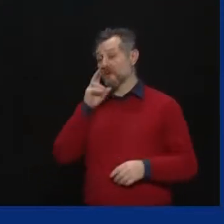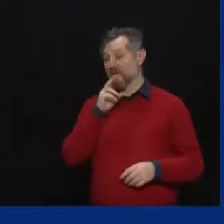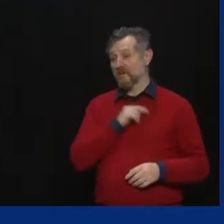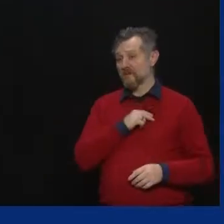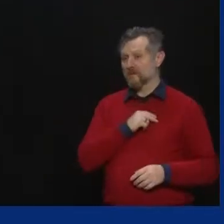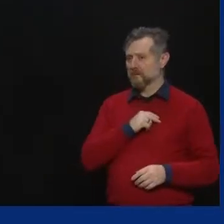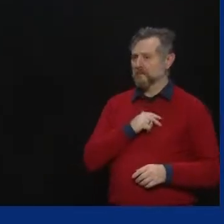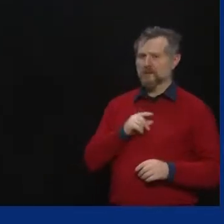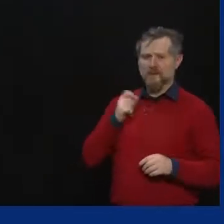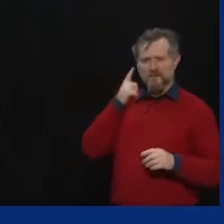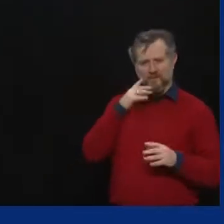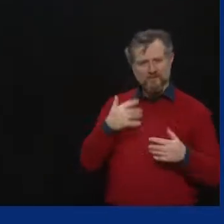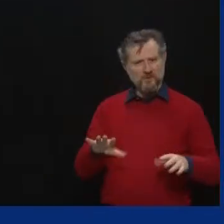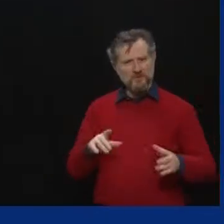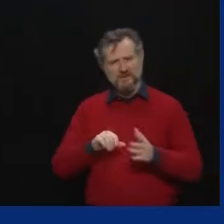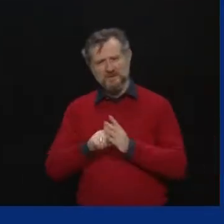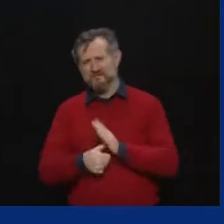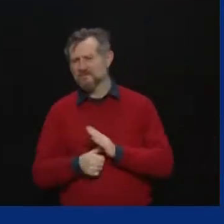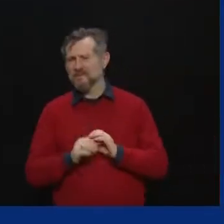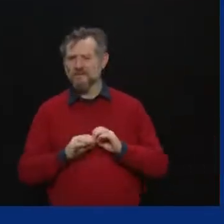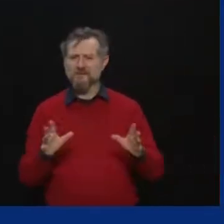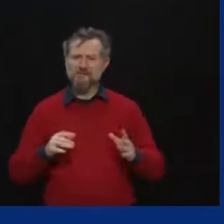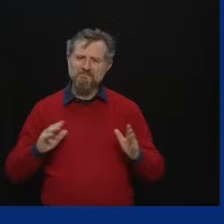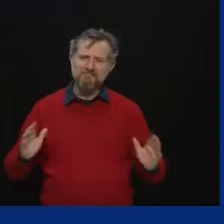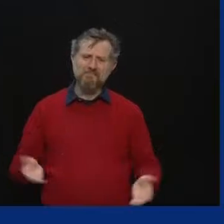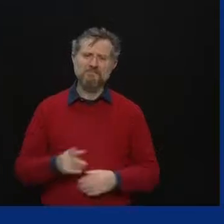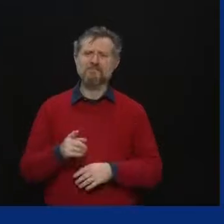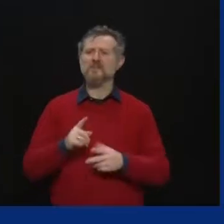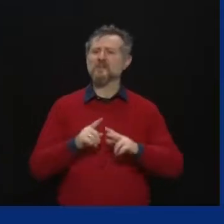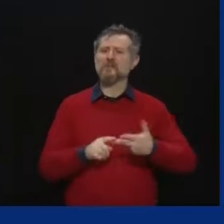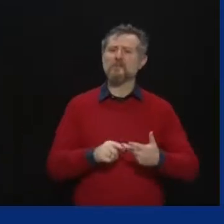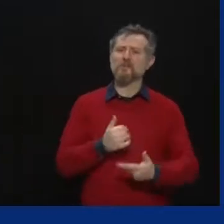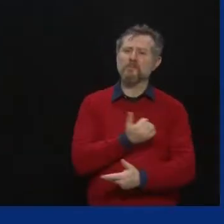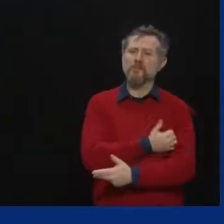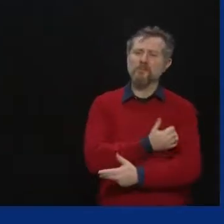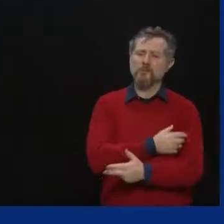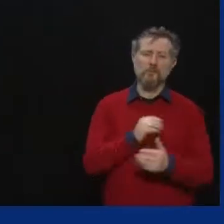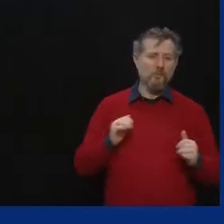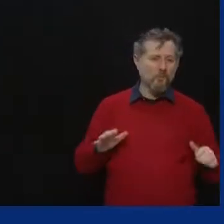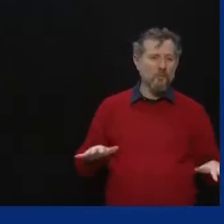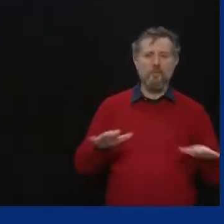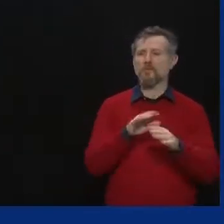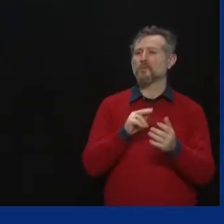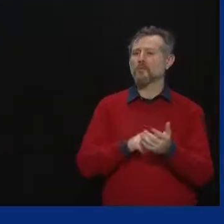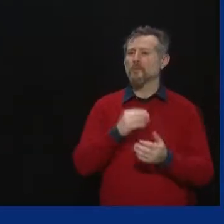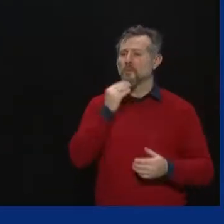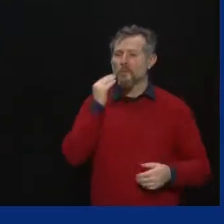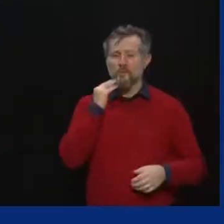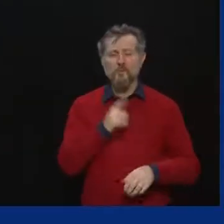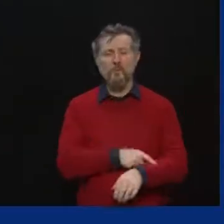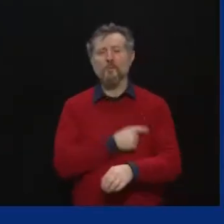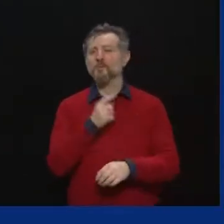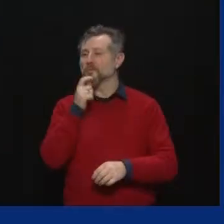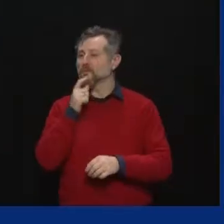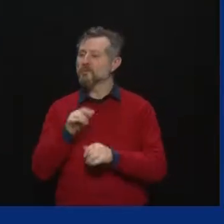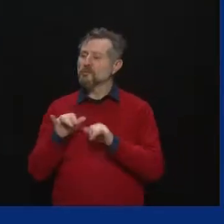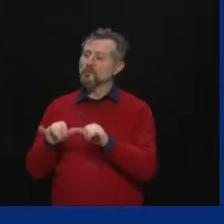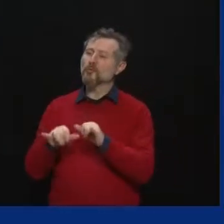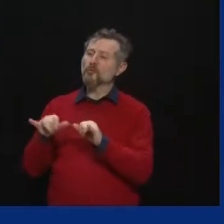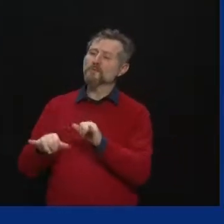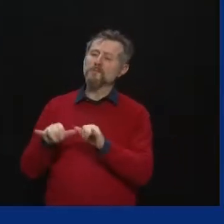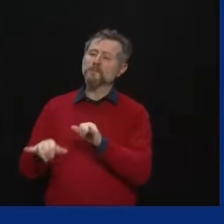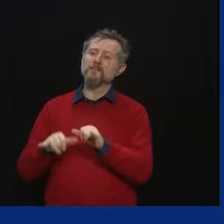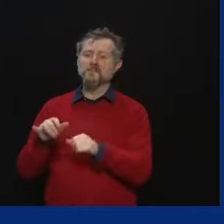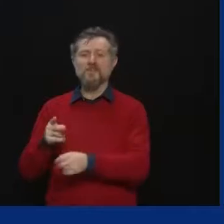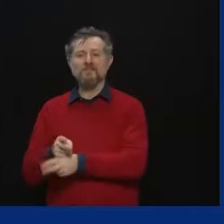about getting boosters to all nursing homes and long-term care facilities. They all ran clinics. We are still have